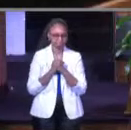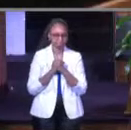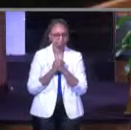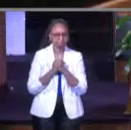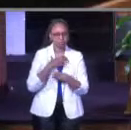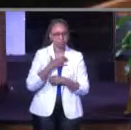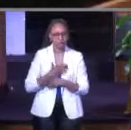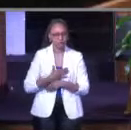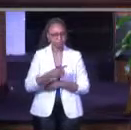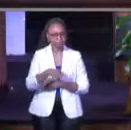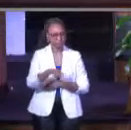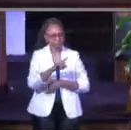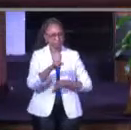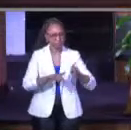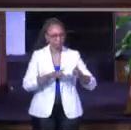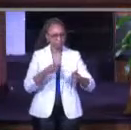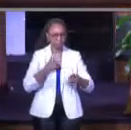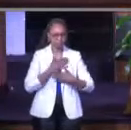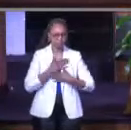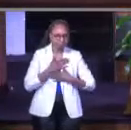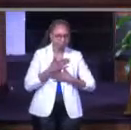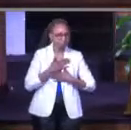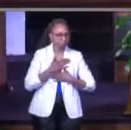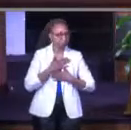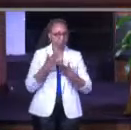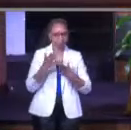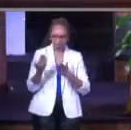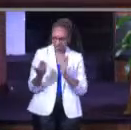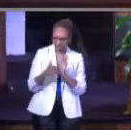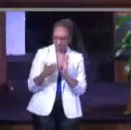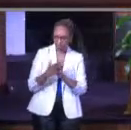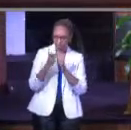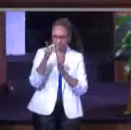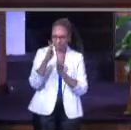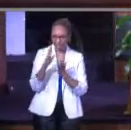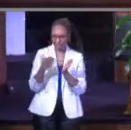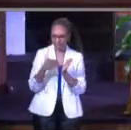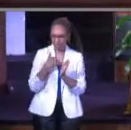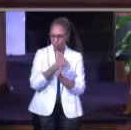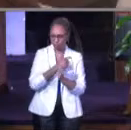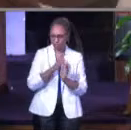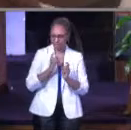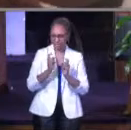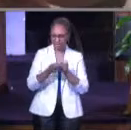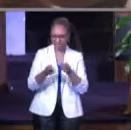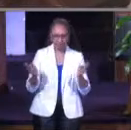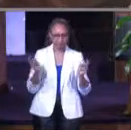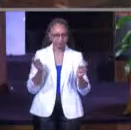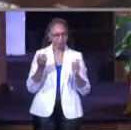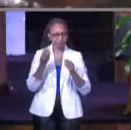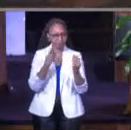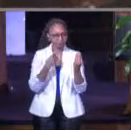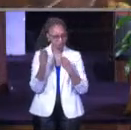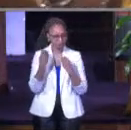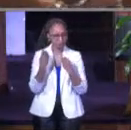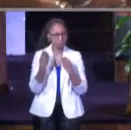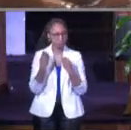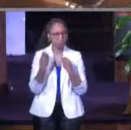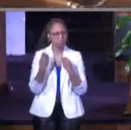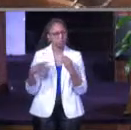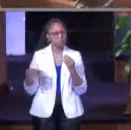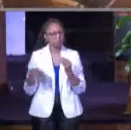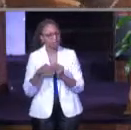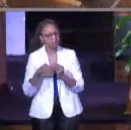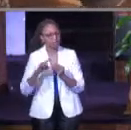to hungry souls, and we're just so glad about that. And one more time, praise God for that. We give away food. We give away food. And we had our